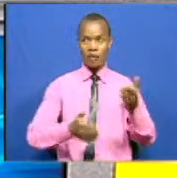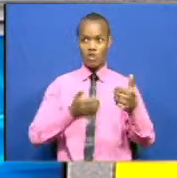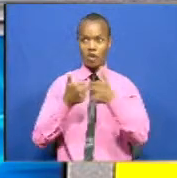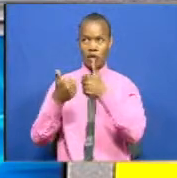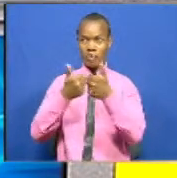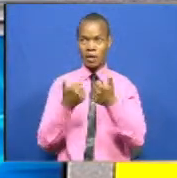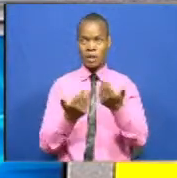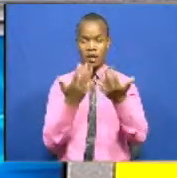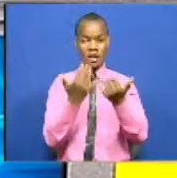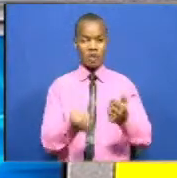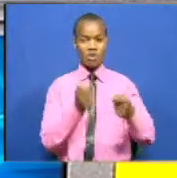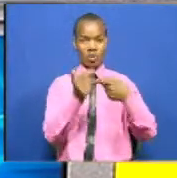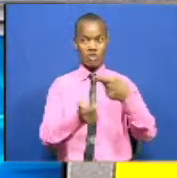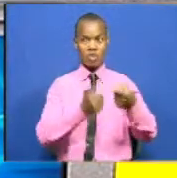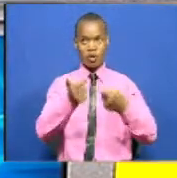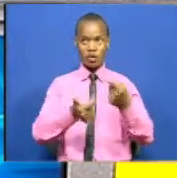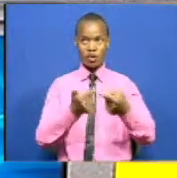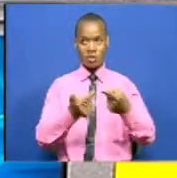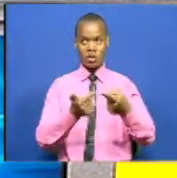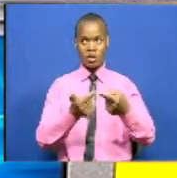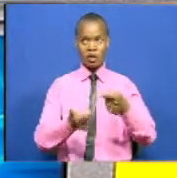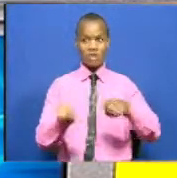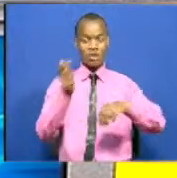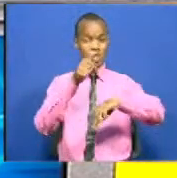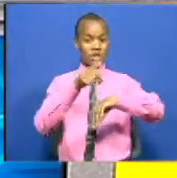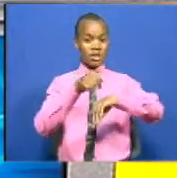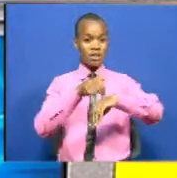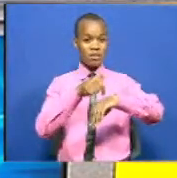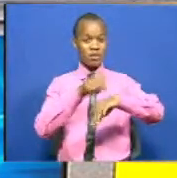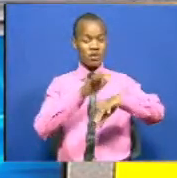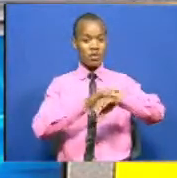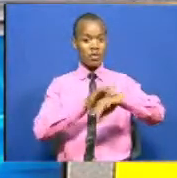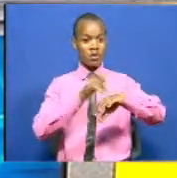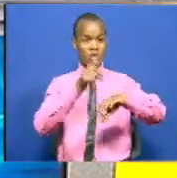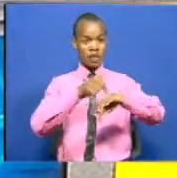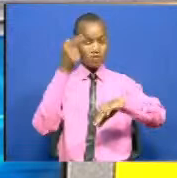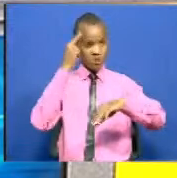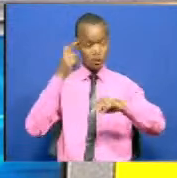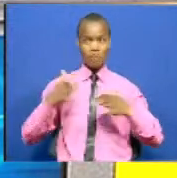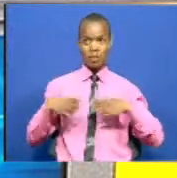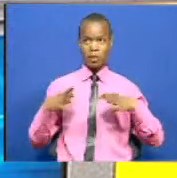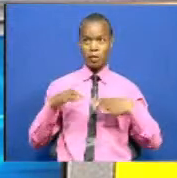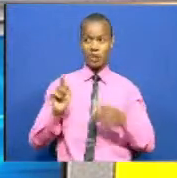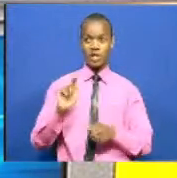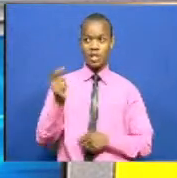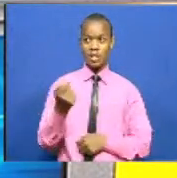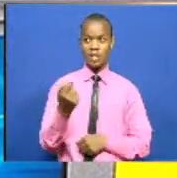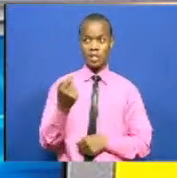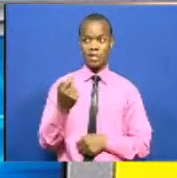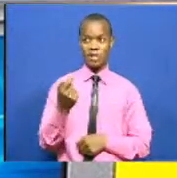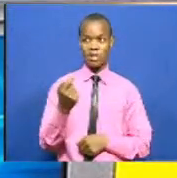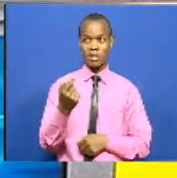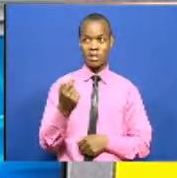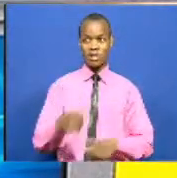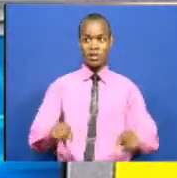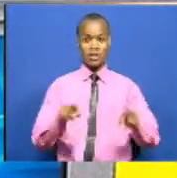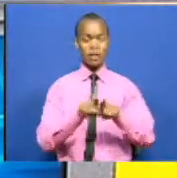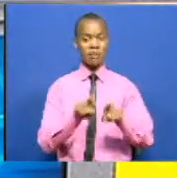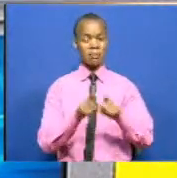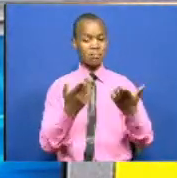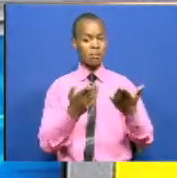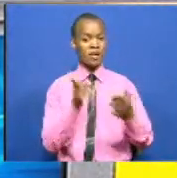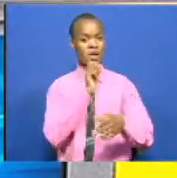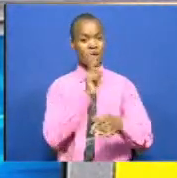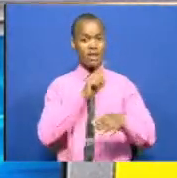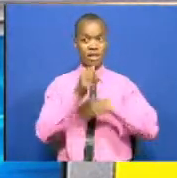currently ongoing. Quite exciting moment for Kenya. It has been a very tough year for the